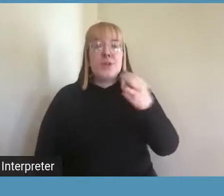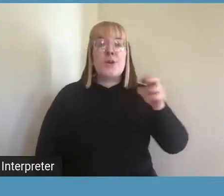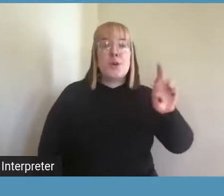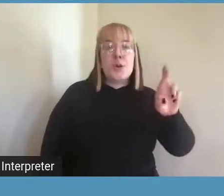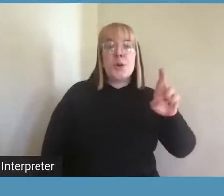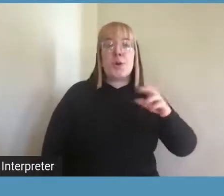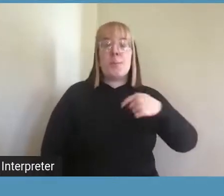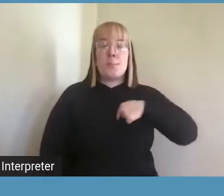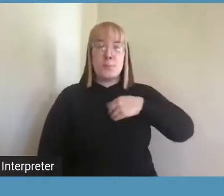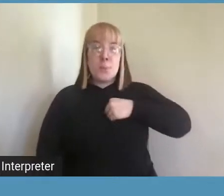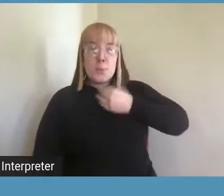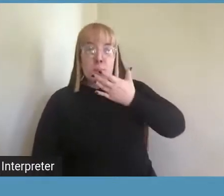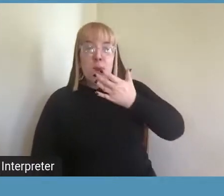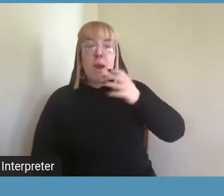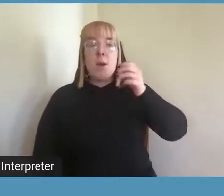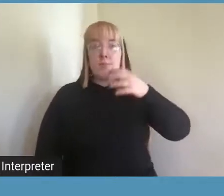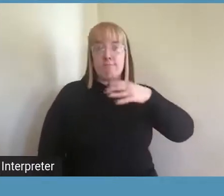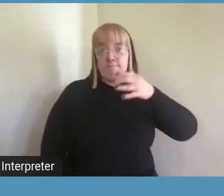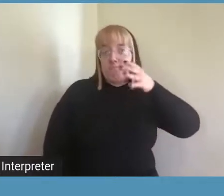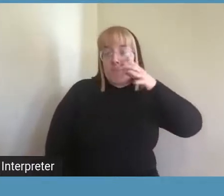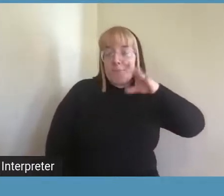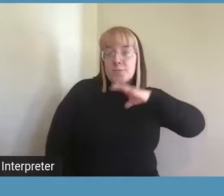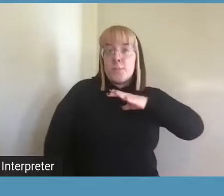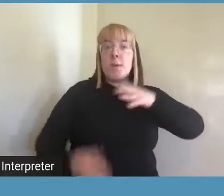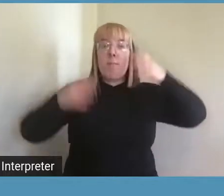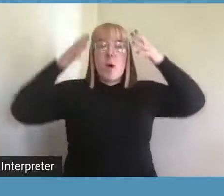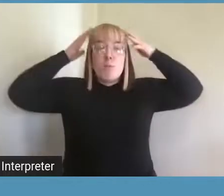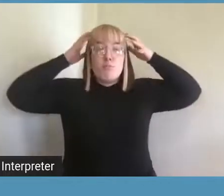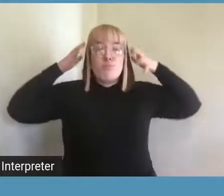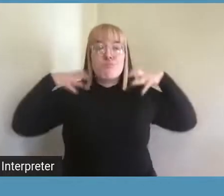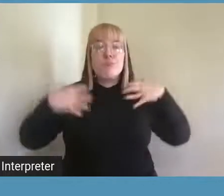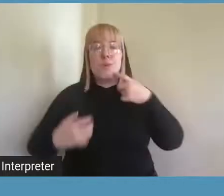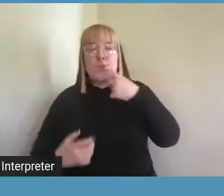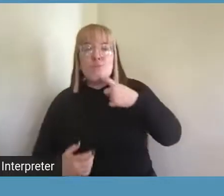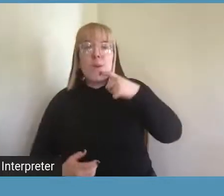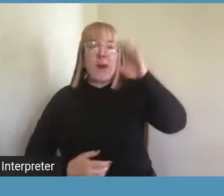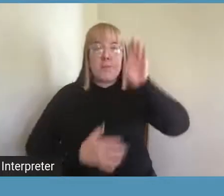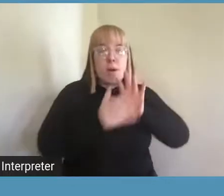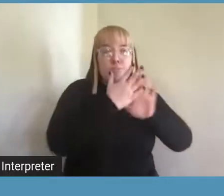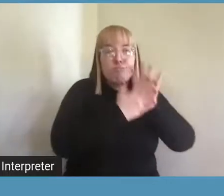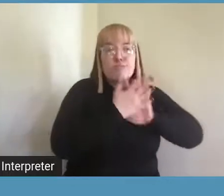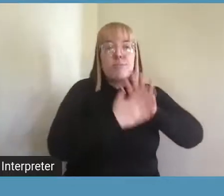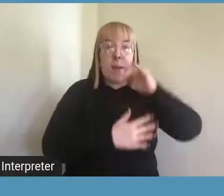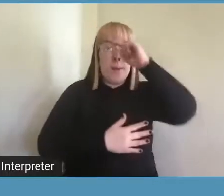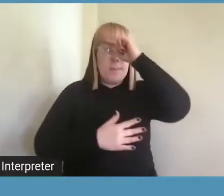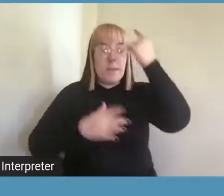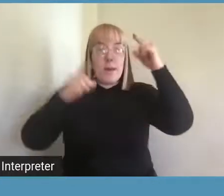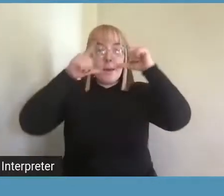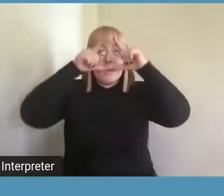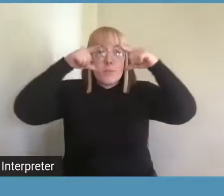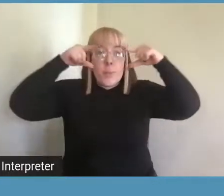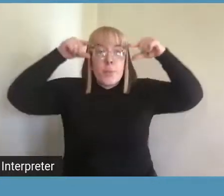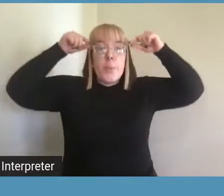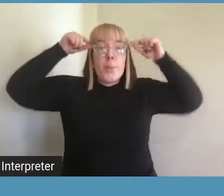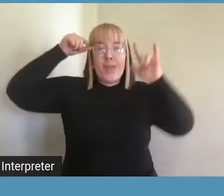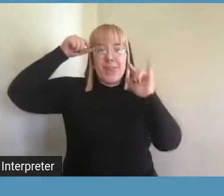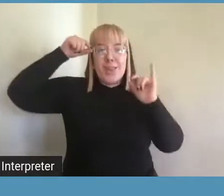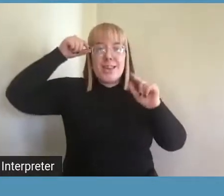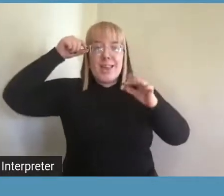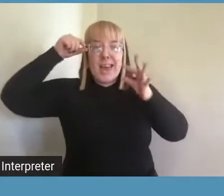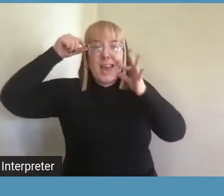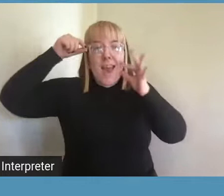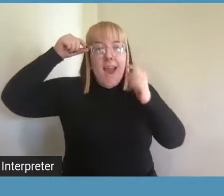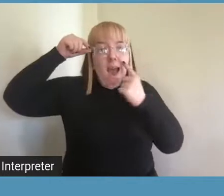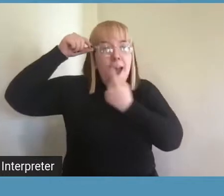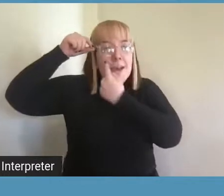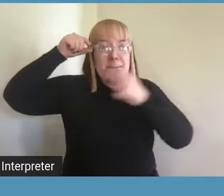white female with shoulder-length reddish-brown hair. I'm wearing black-rimmed glasses that are often referred to as cat eye style.